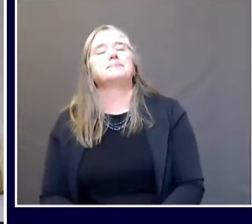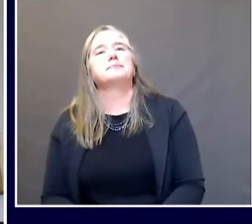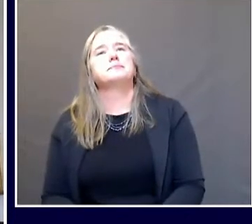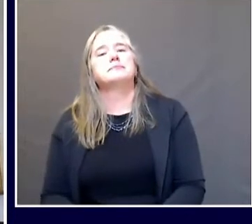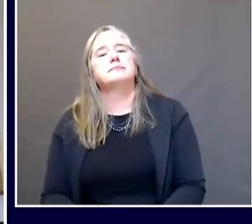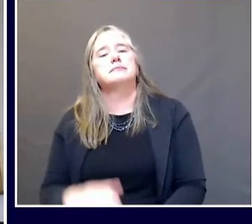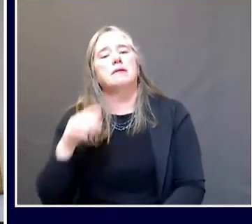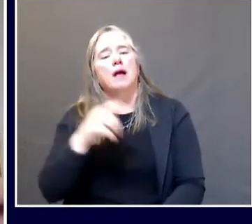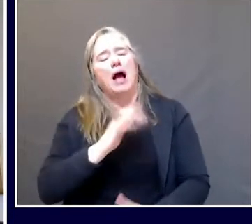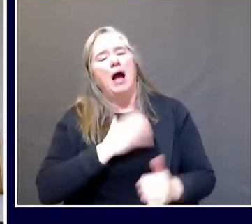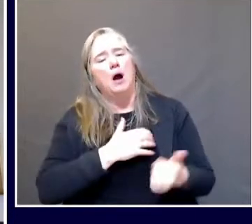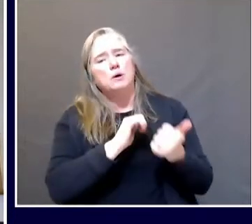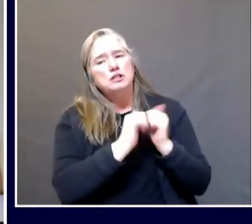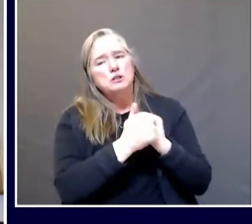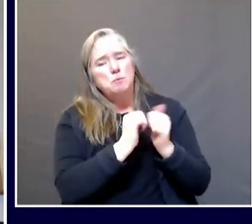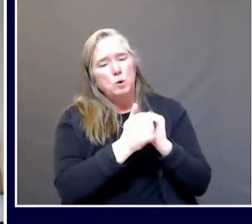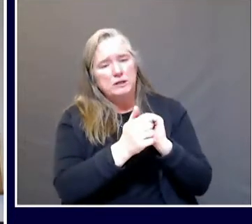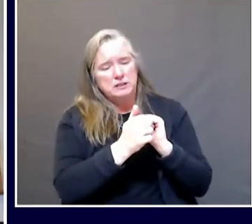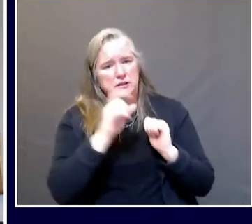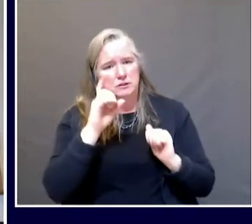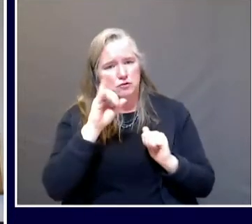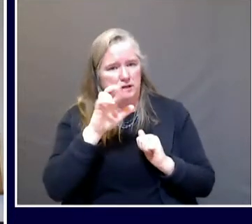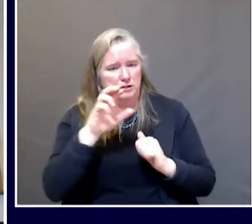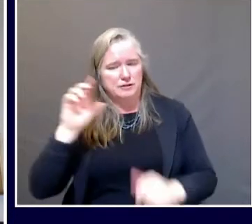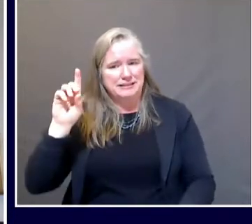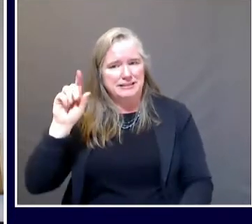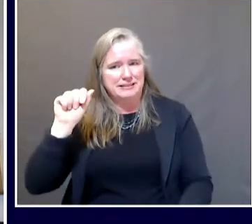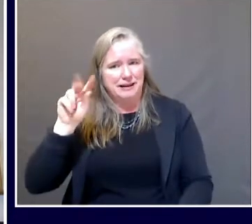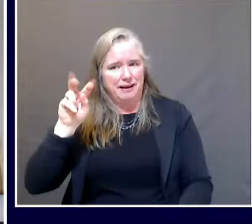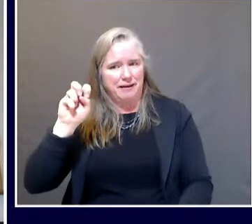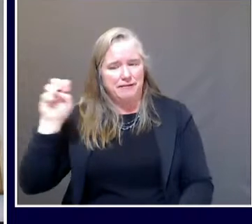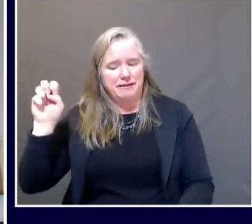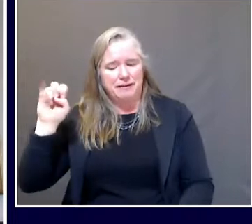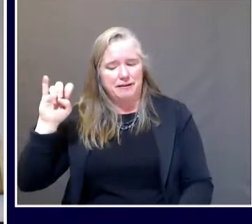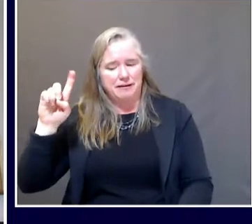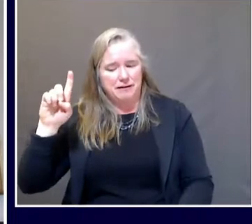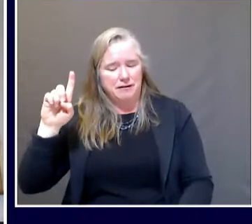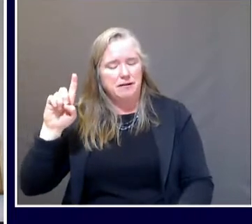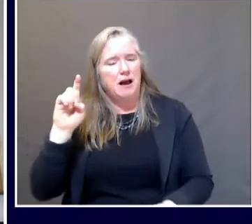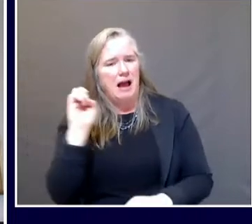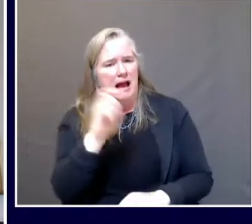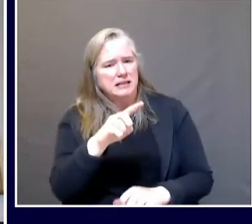supports no extracurricular activities if a county is yellow?